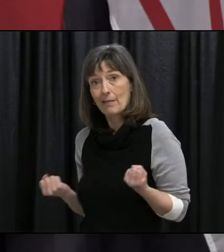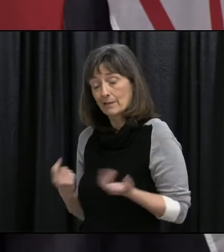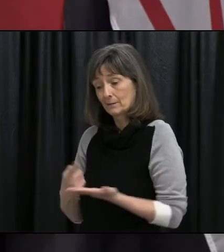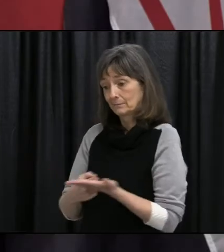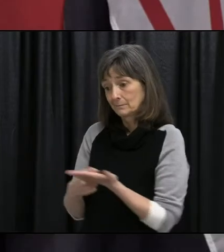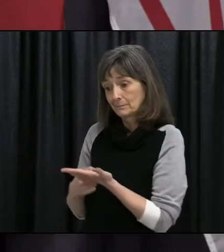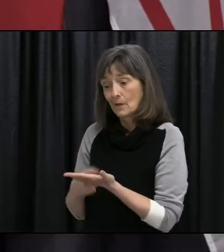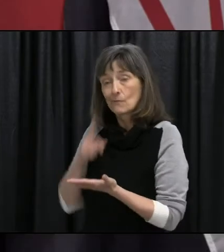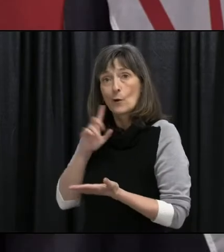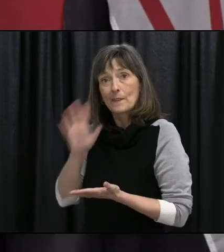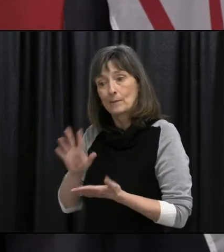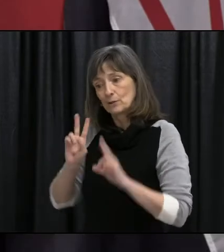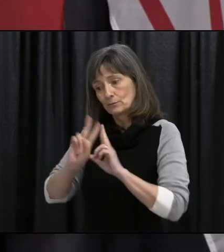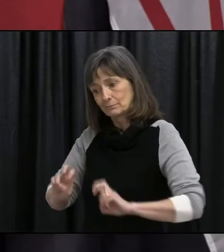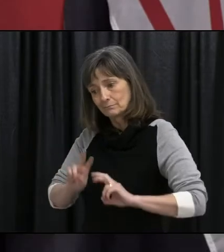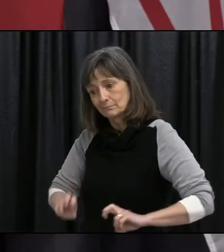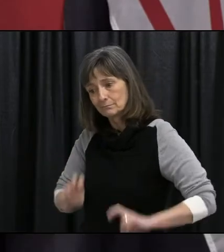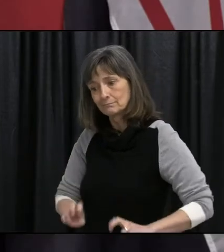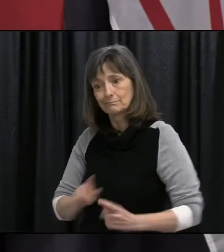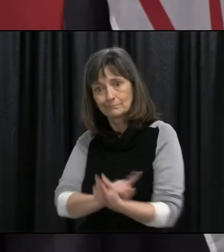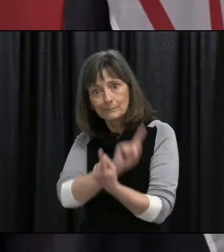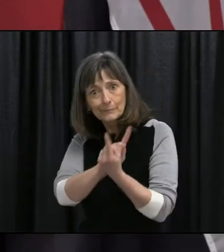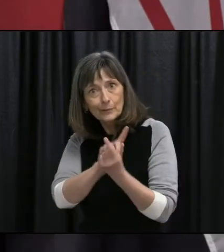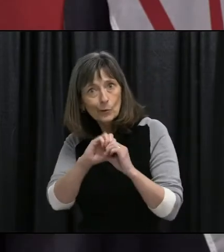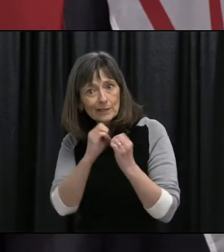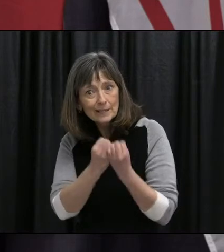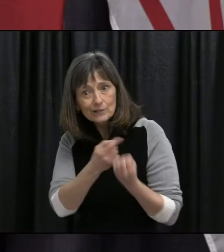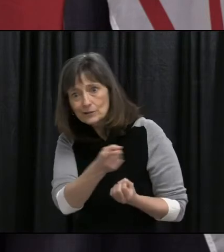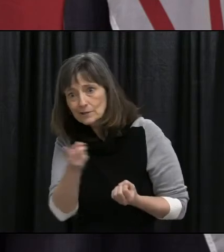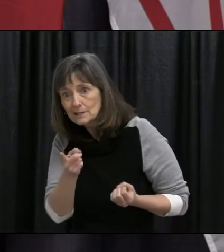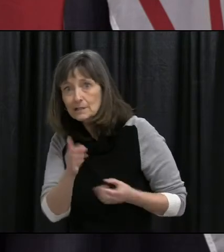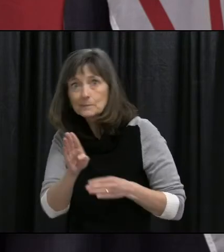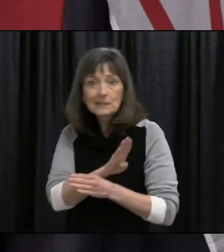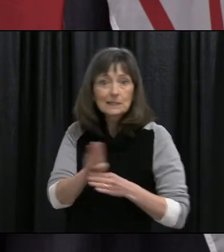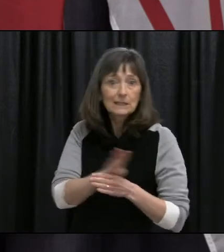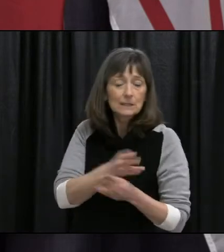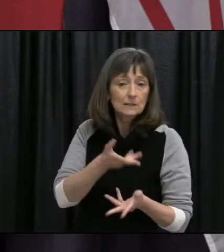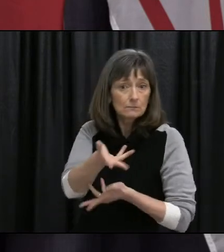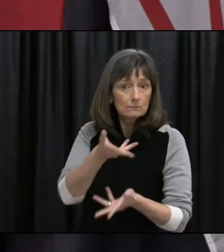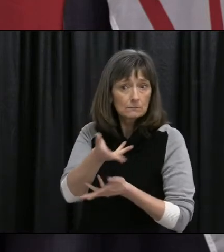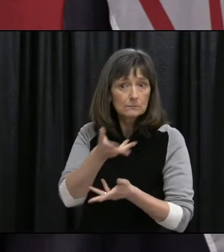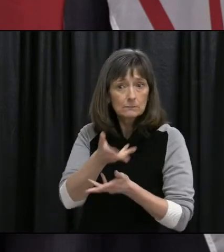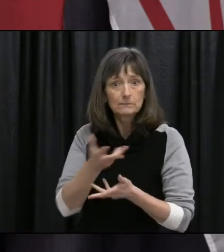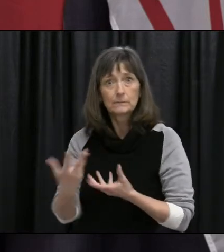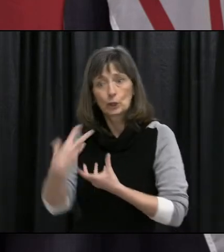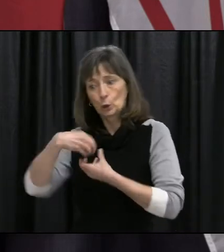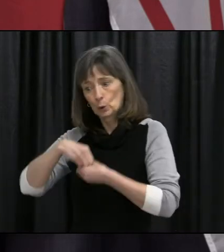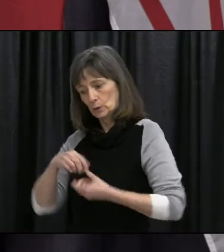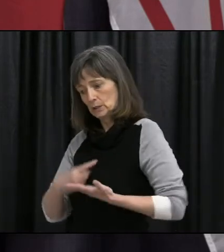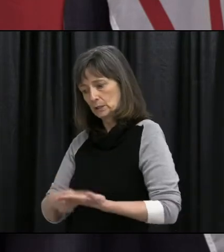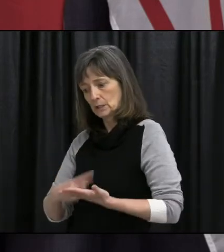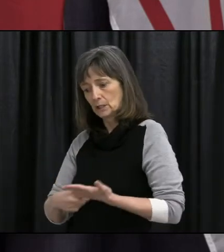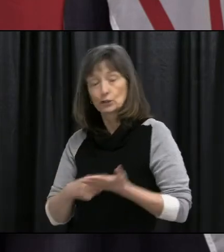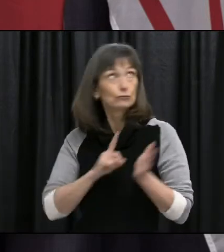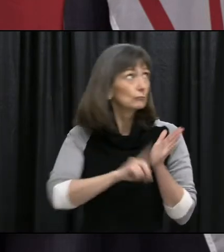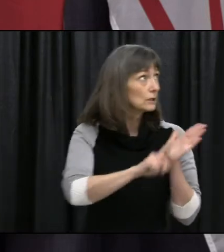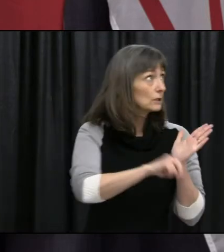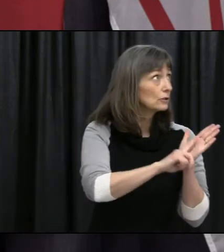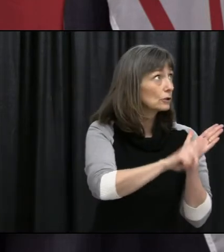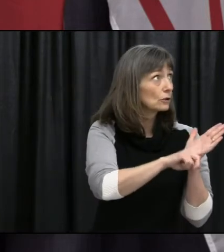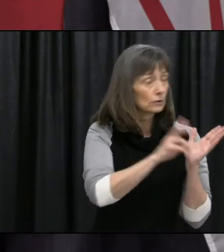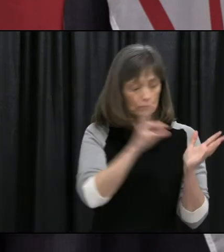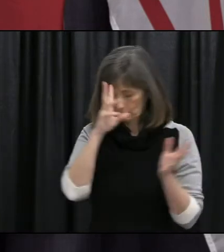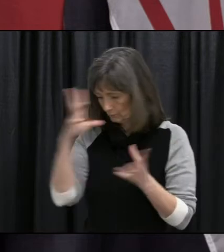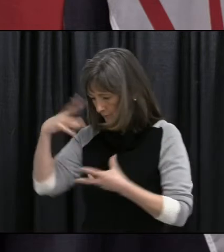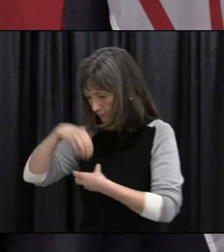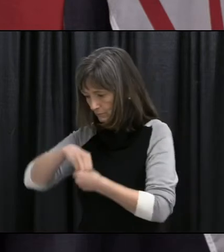do the risk assessments, to make sure that they met with the organizations. And this is one of the reasons, as I just mentioned, as we move into alert level 3,